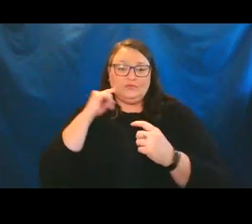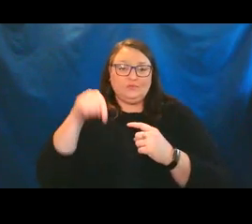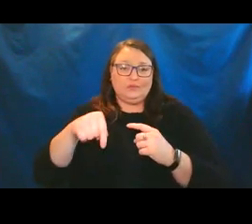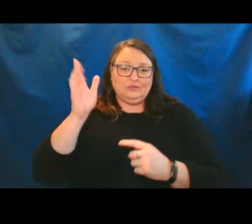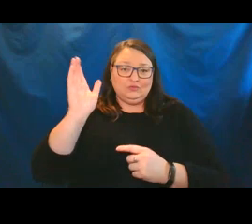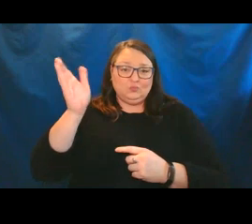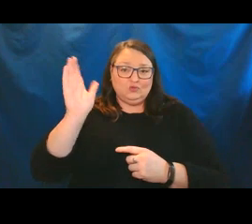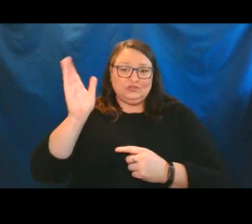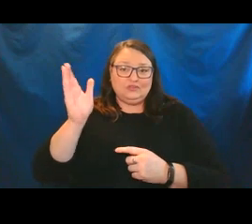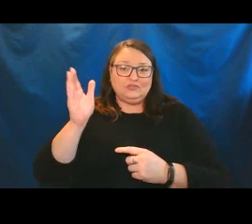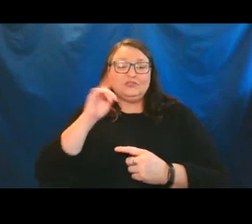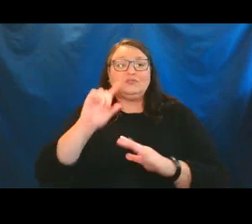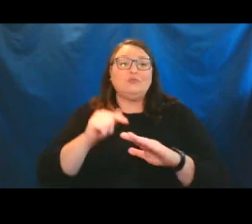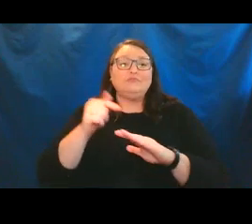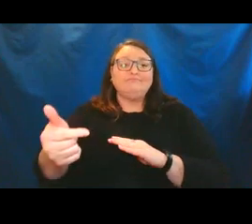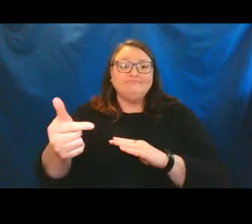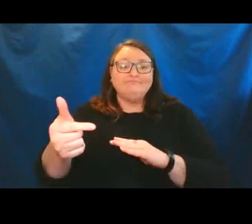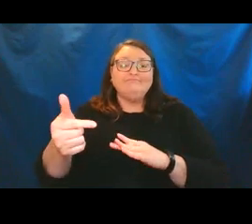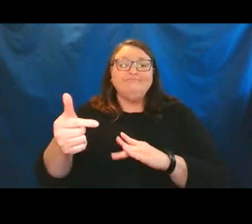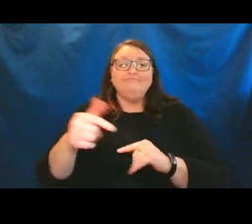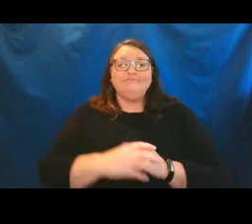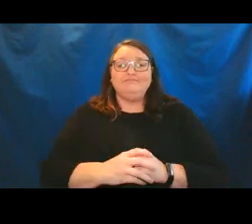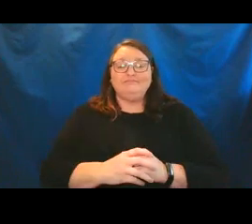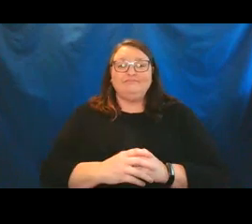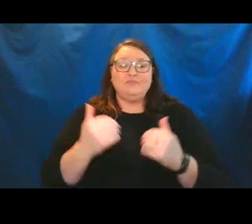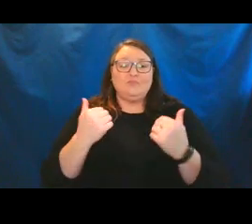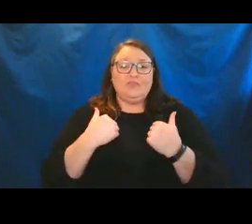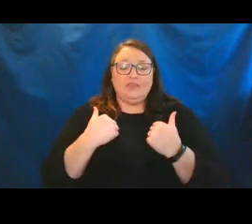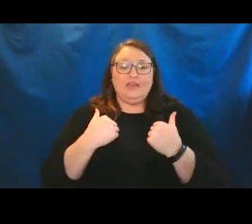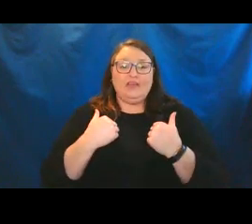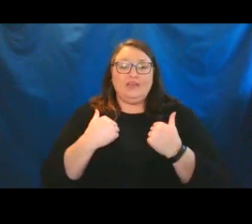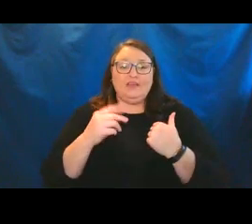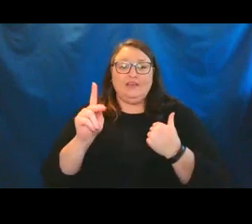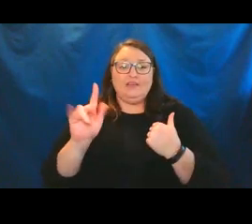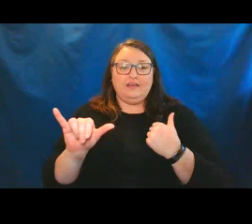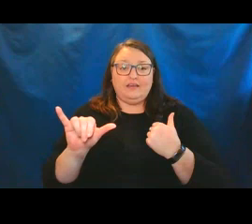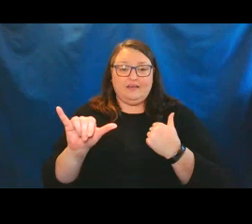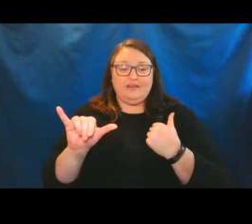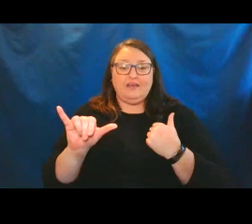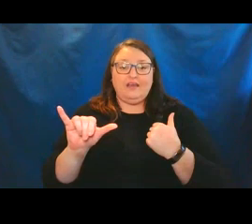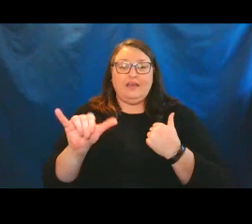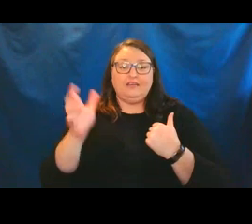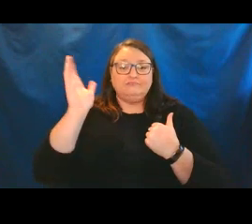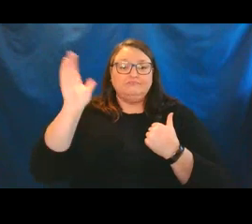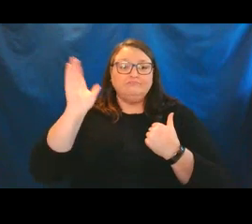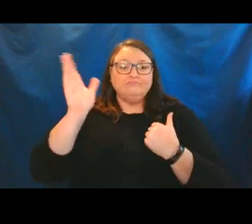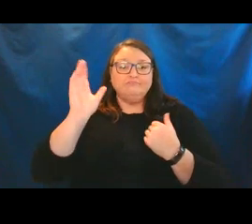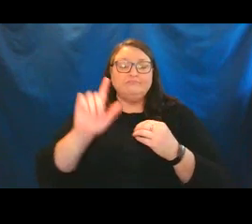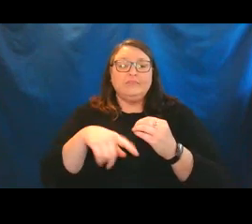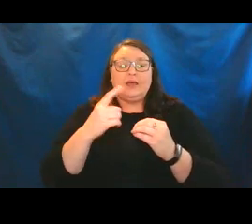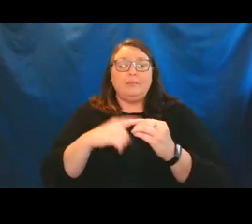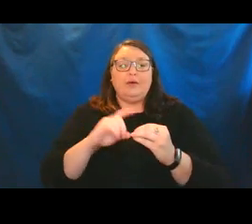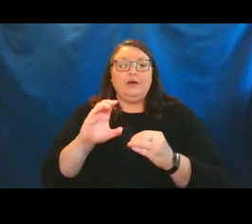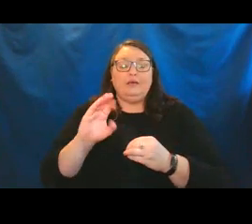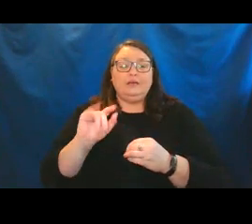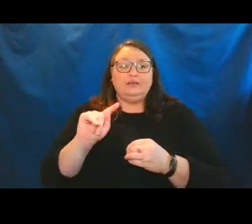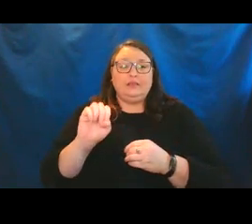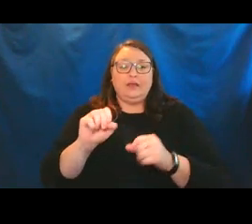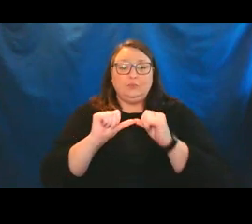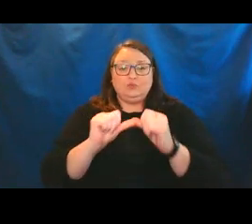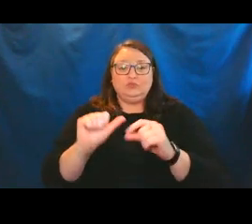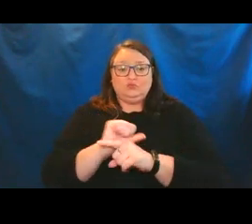presentation, so we'll move on to the next. We have Kai presenting about climate resilience